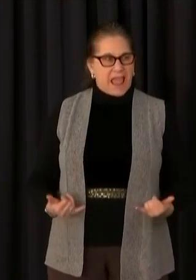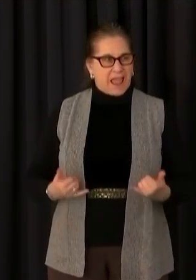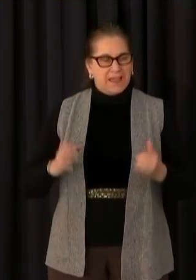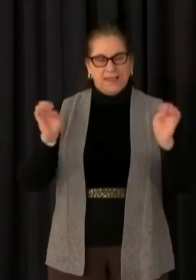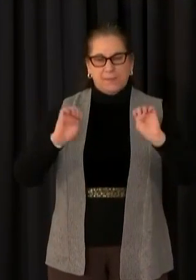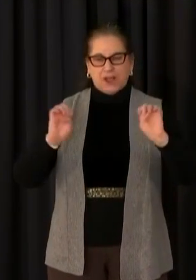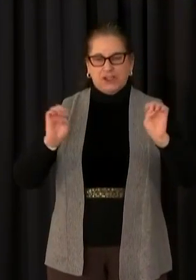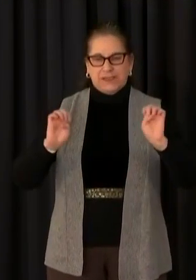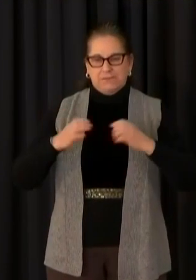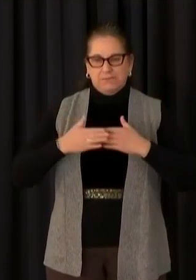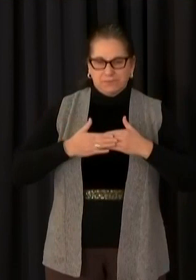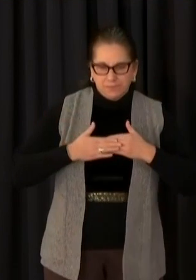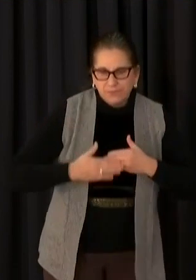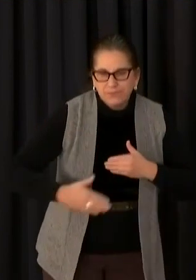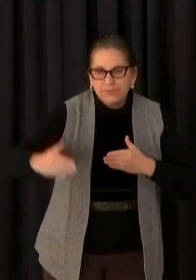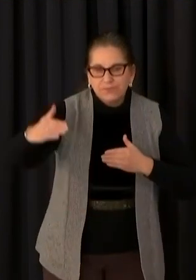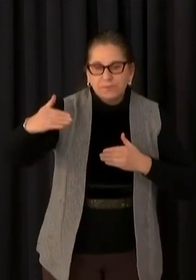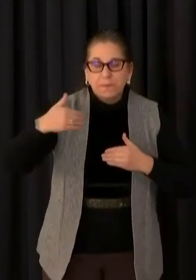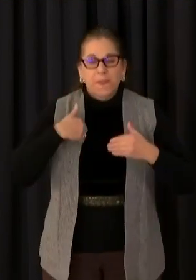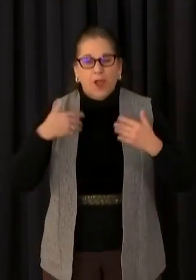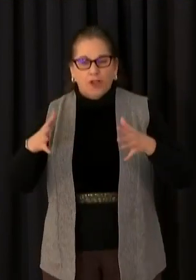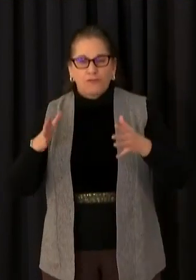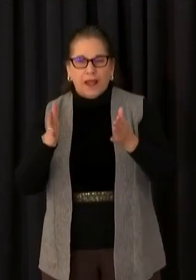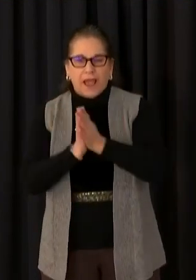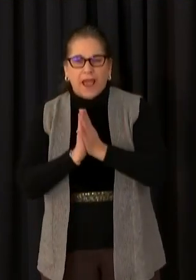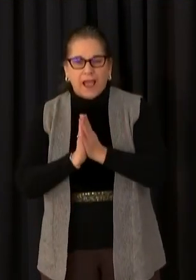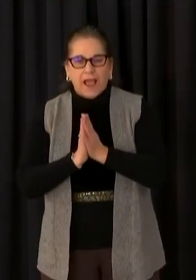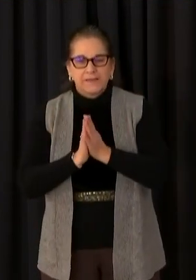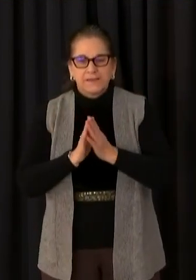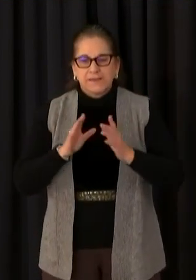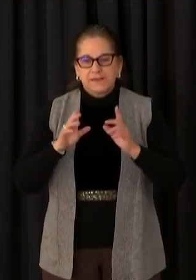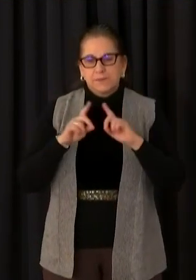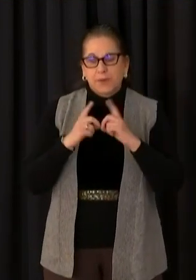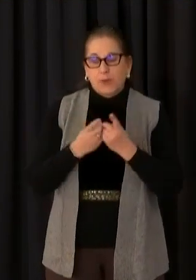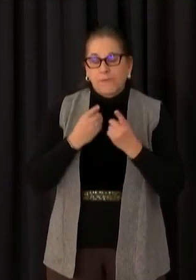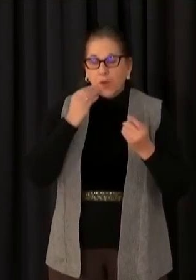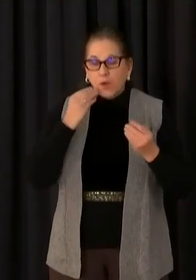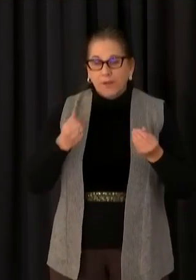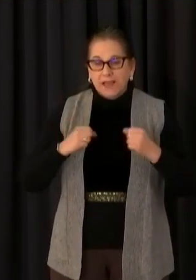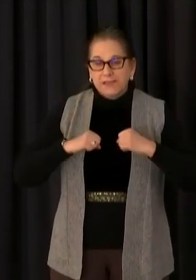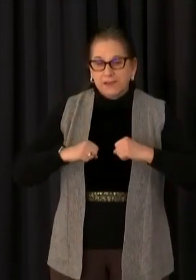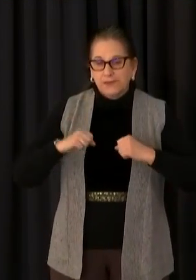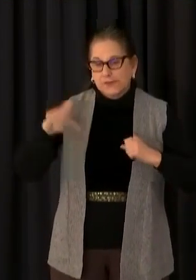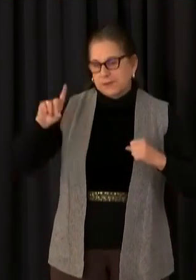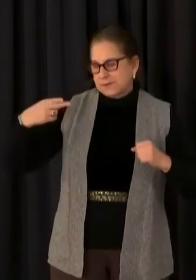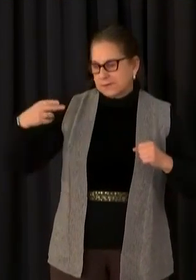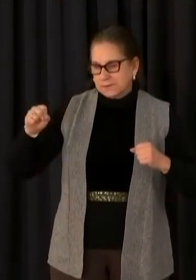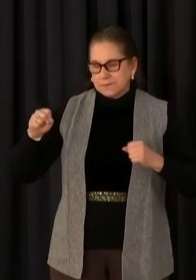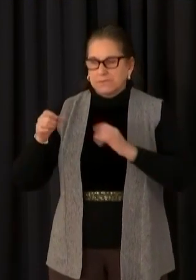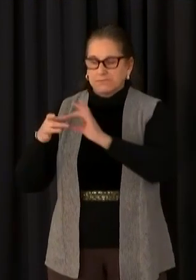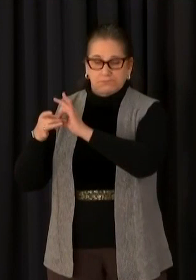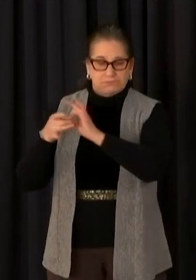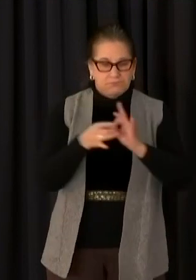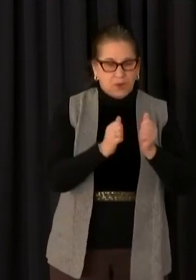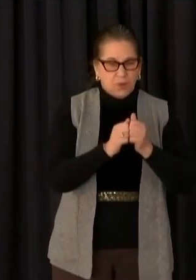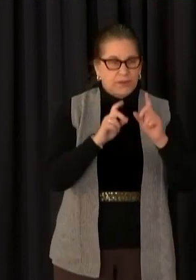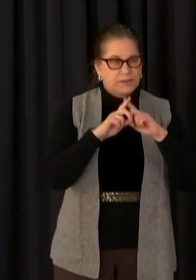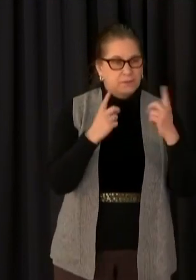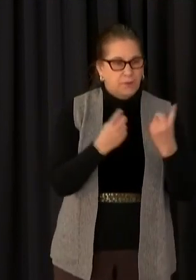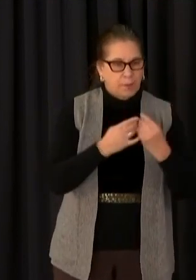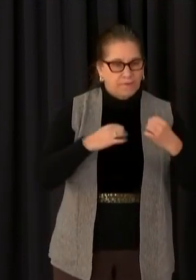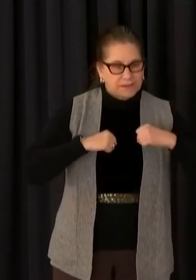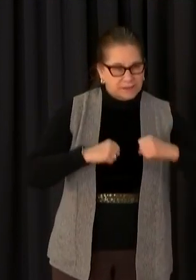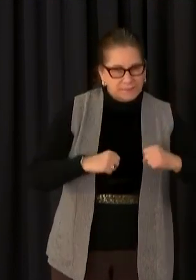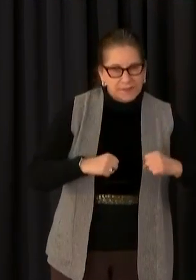asked DHS to coordinate with the Department of Defense, the Department of Justice, the United States Congress, and the United States